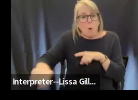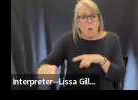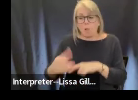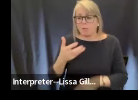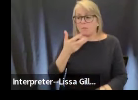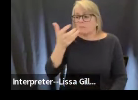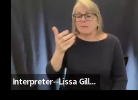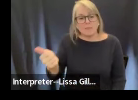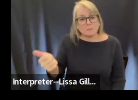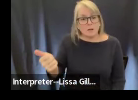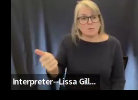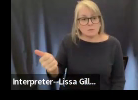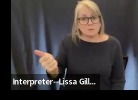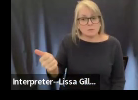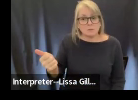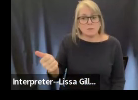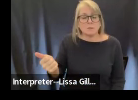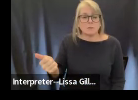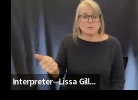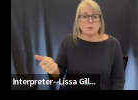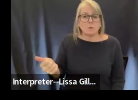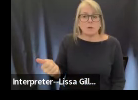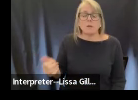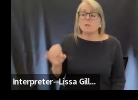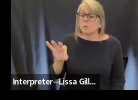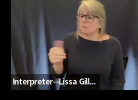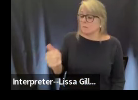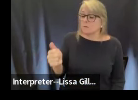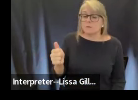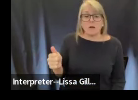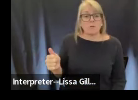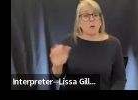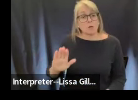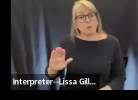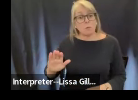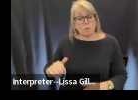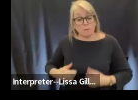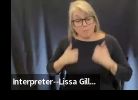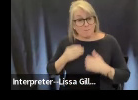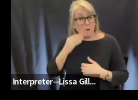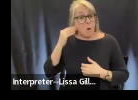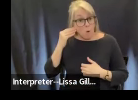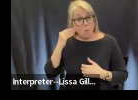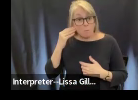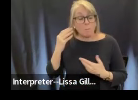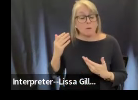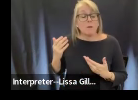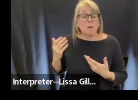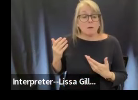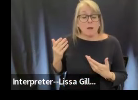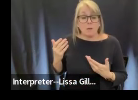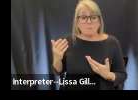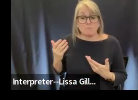for those of you who have more fall hazards in your home or in your life to have an ability nearby at all times to be able to call for